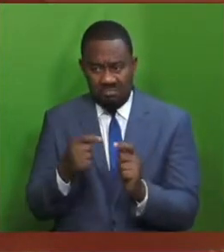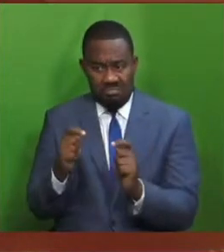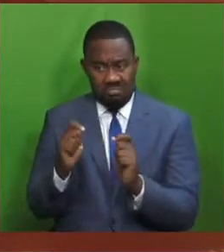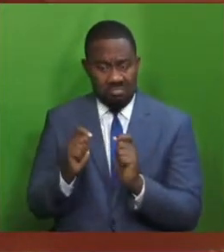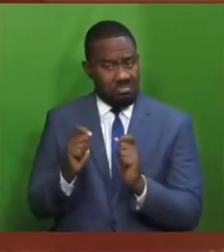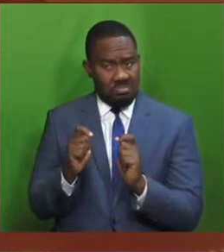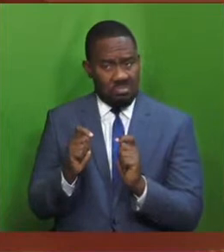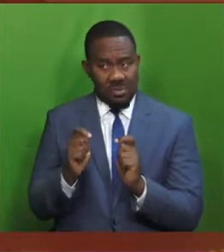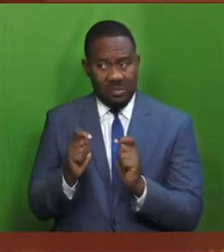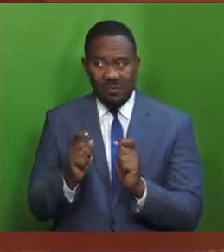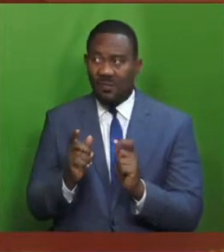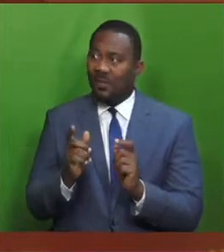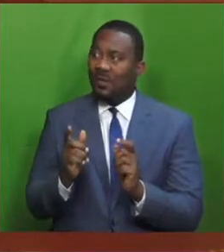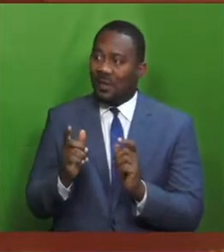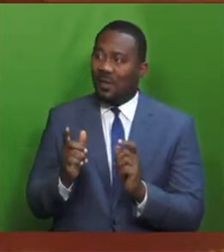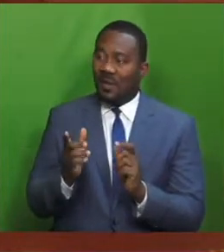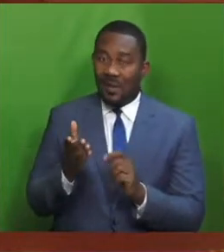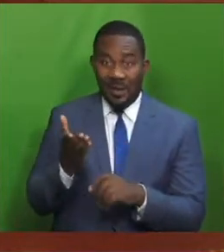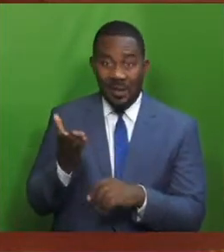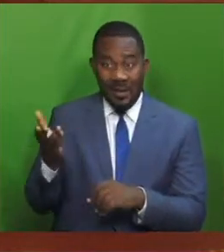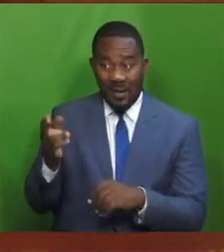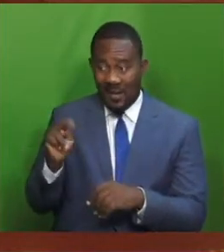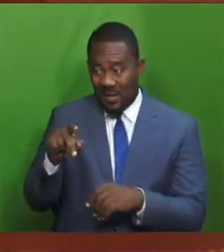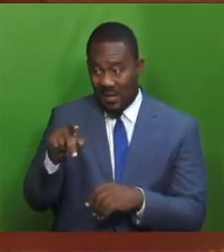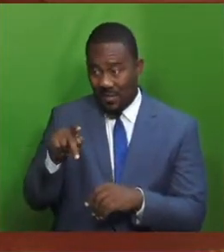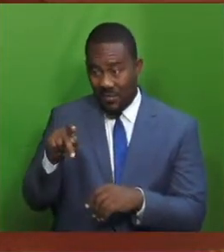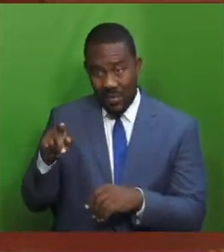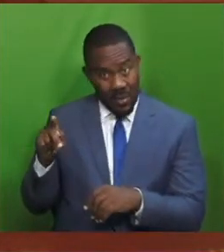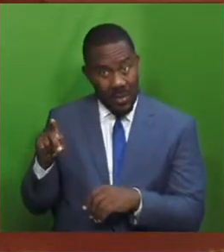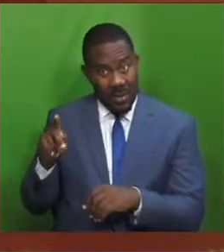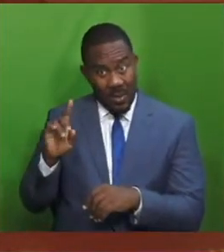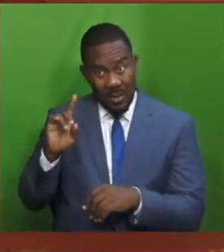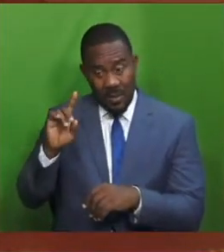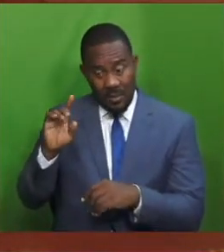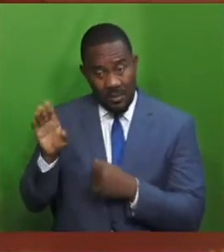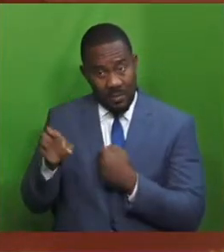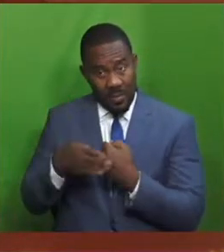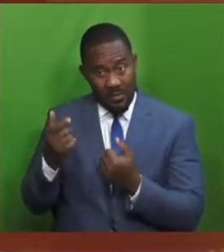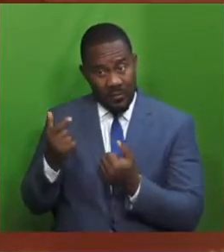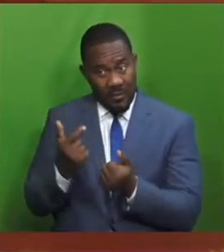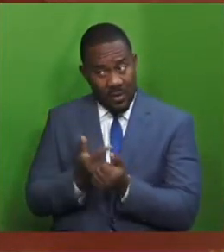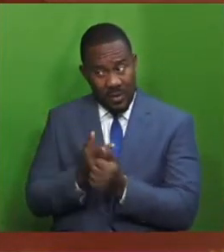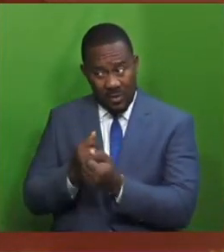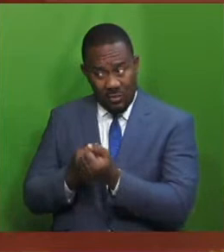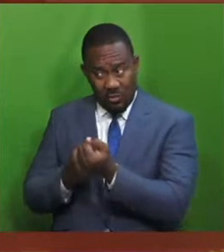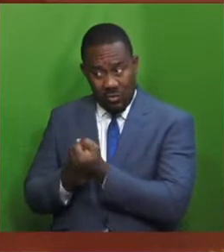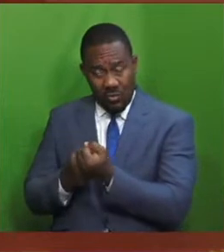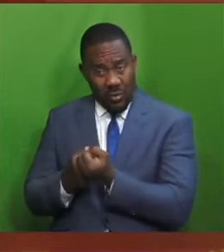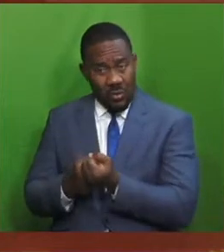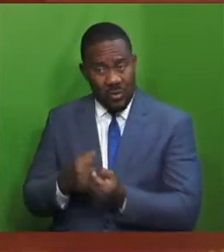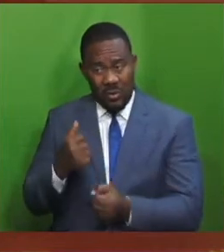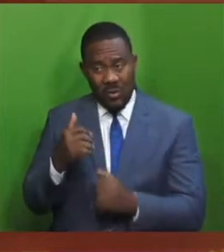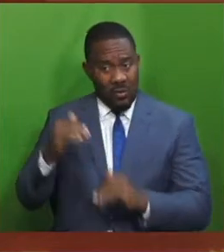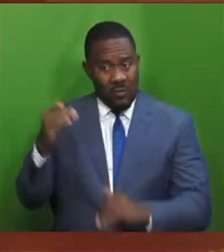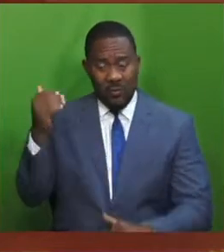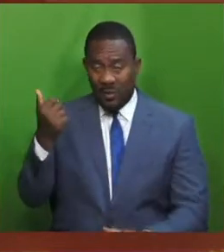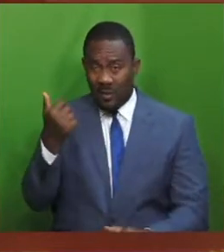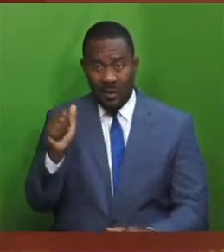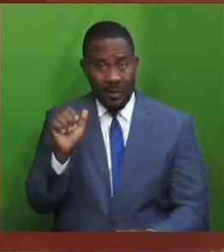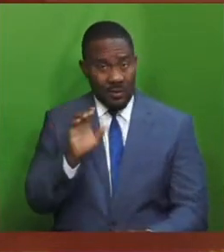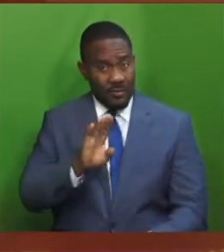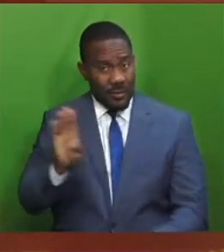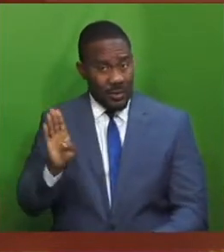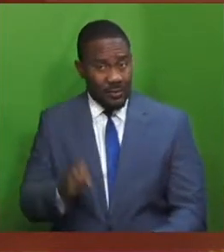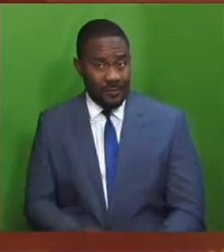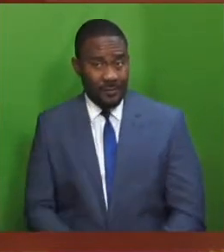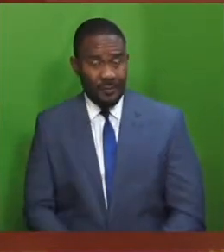have financed government over 10 billion. We didn't have that opportunity as a government. So,